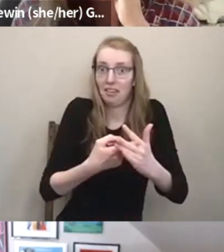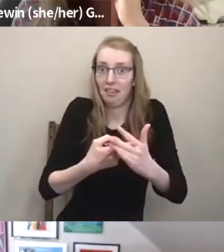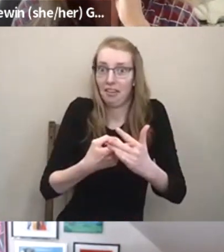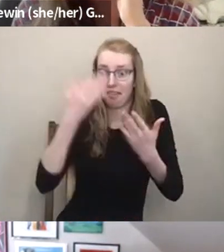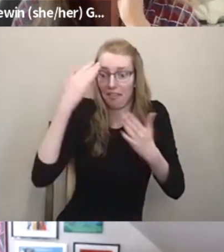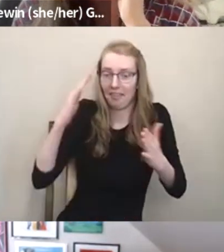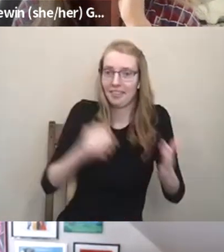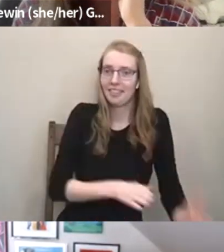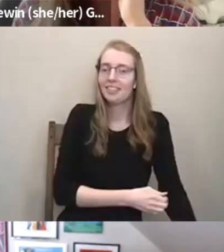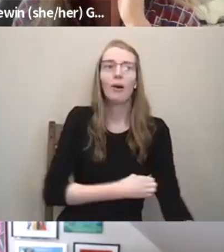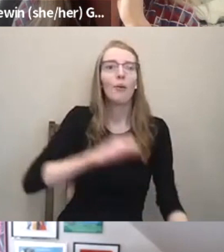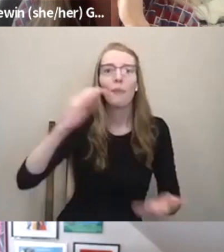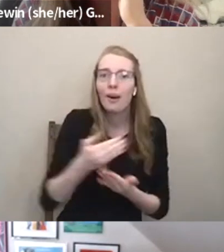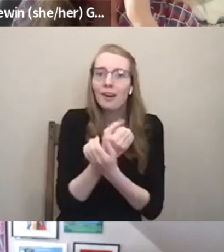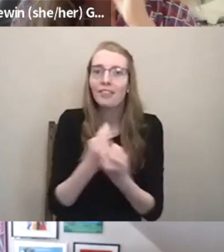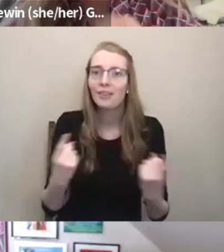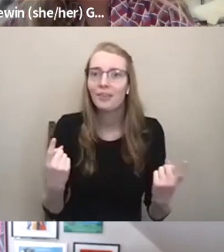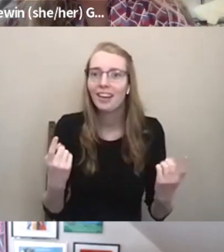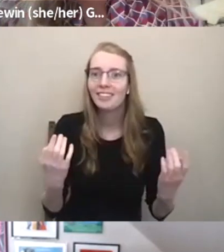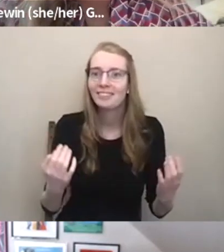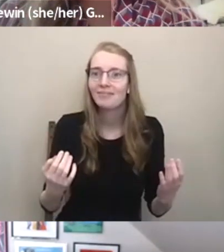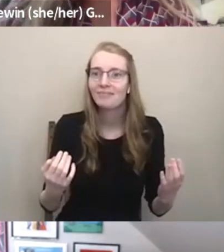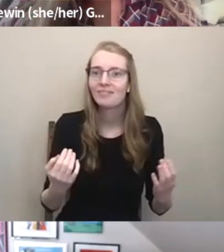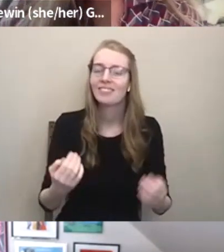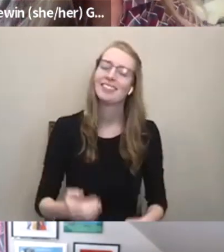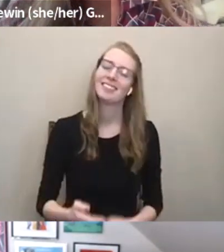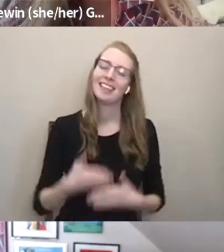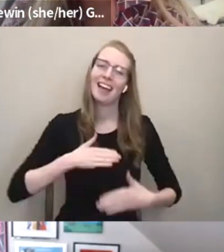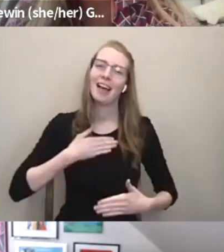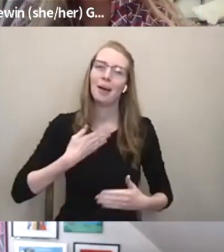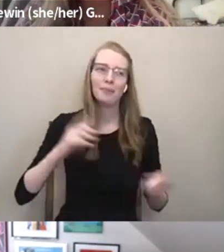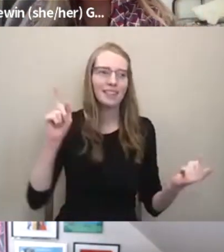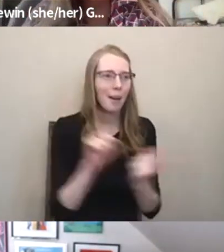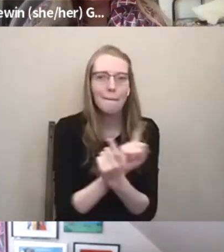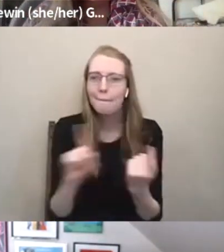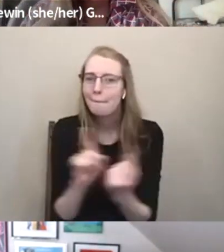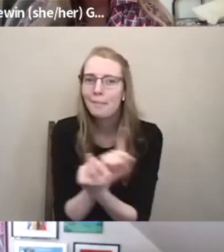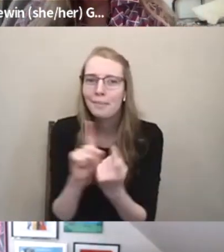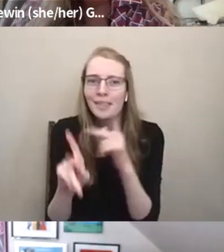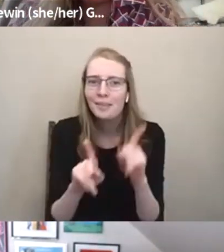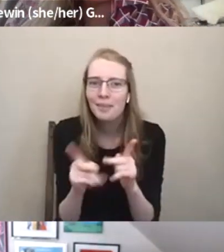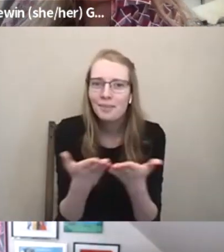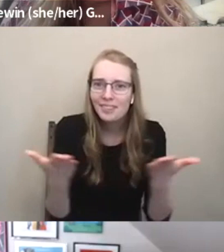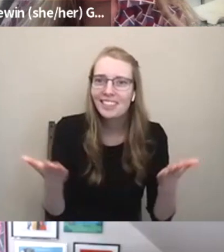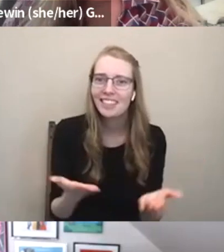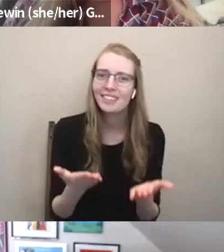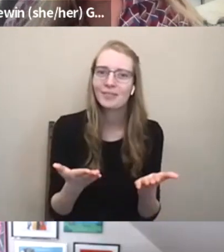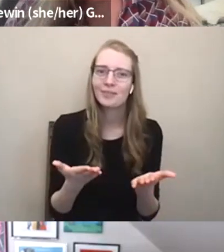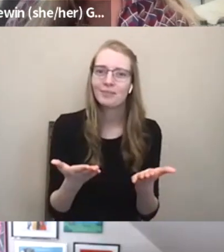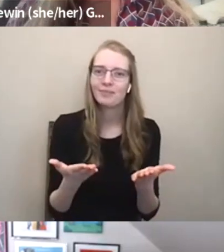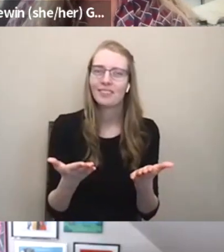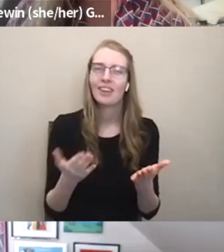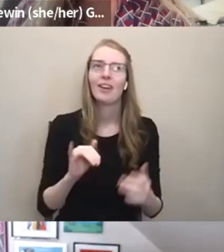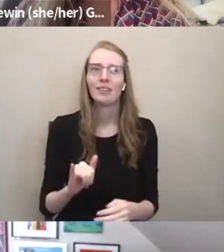Well, welcome everybody. And it's a pleasure to meet people in this room, and certainly a